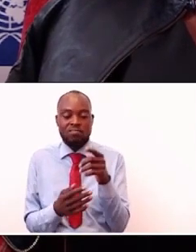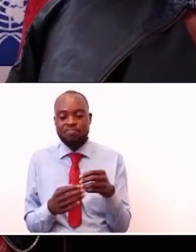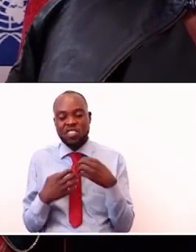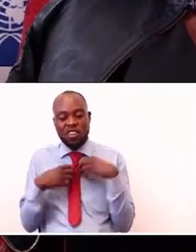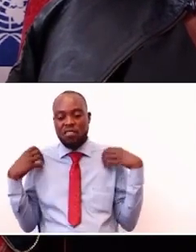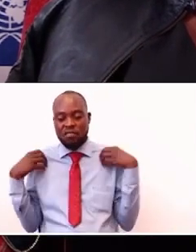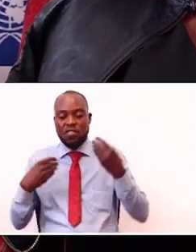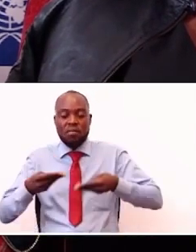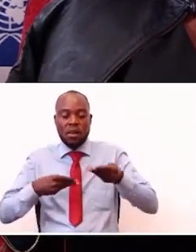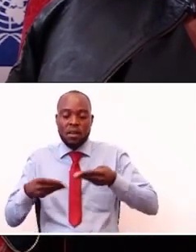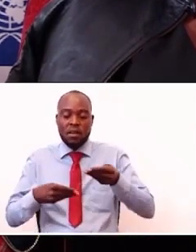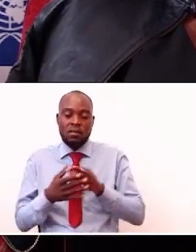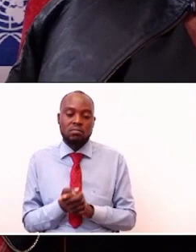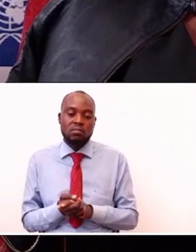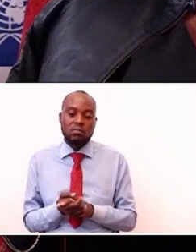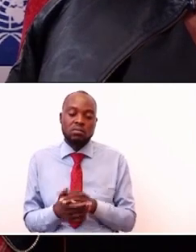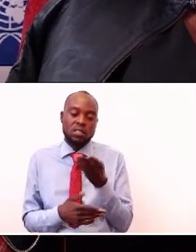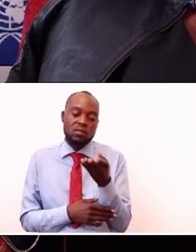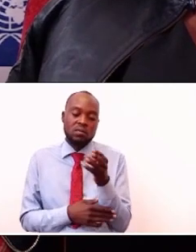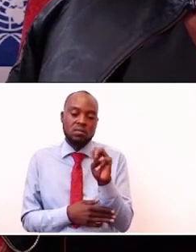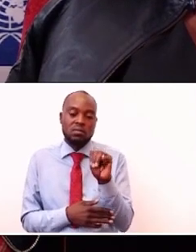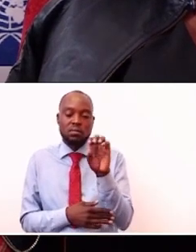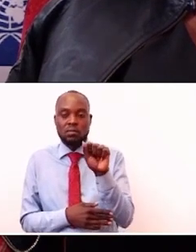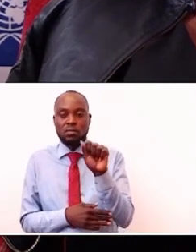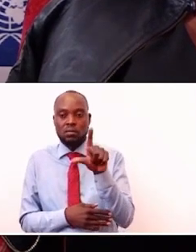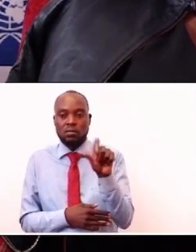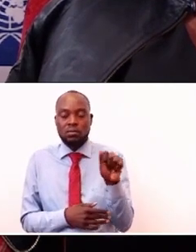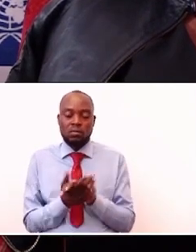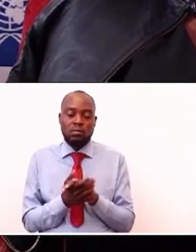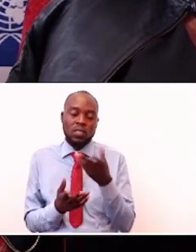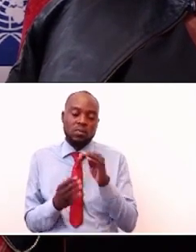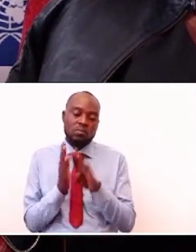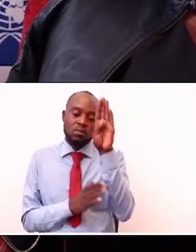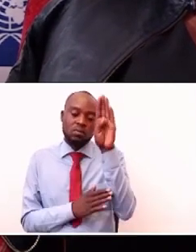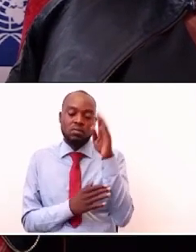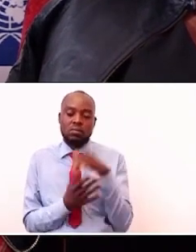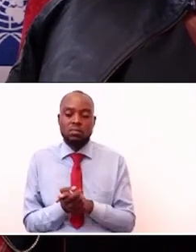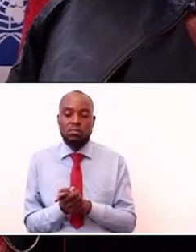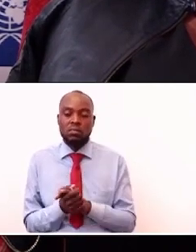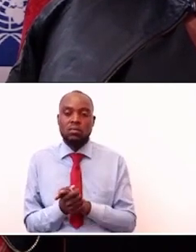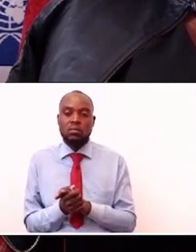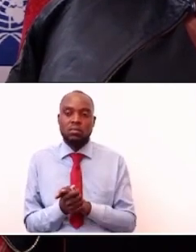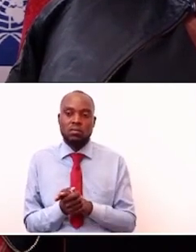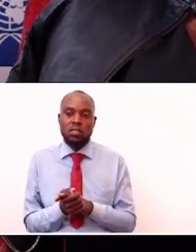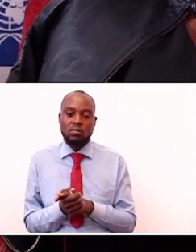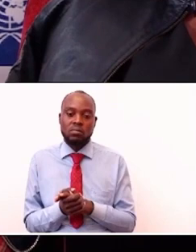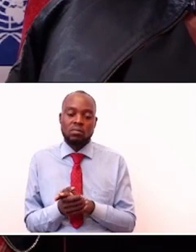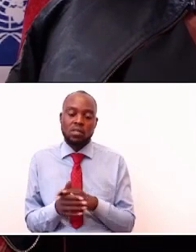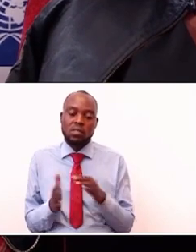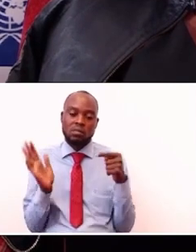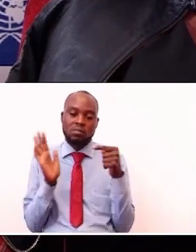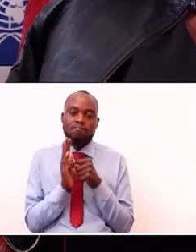the more deregulated, the more decentralized it is, the more it can grow. And we saw, for example, the global financial crisis. That